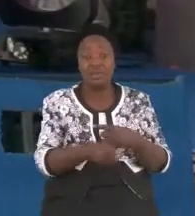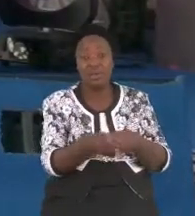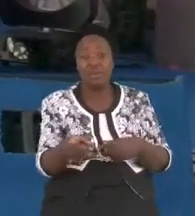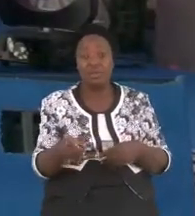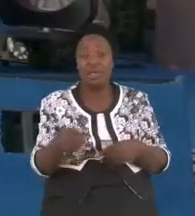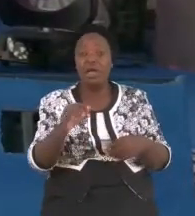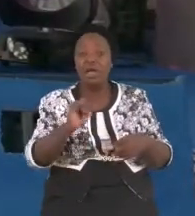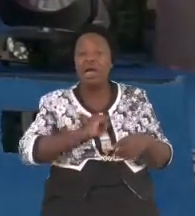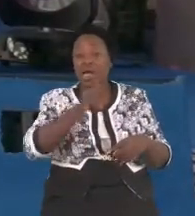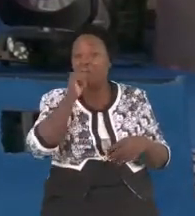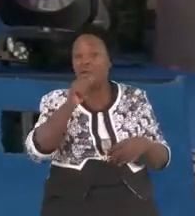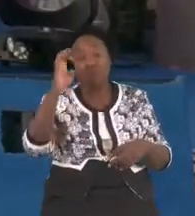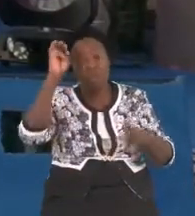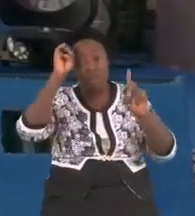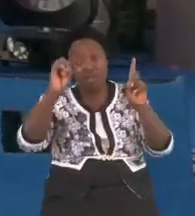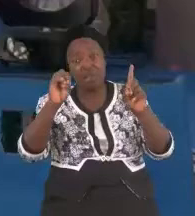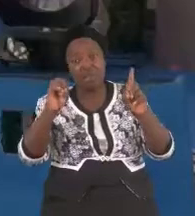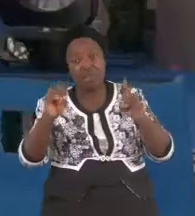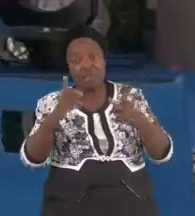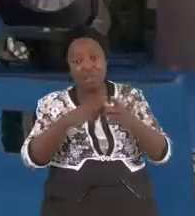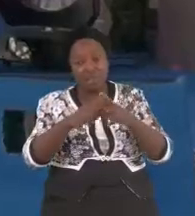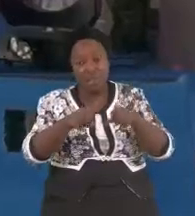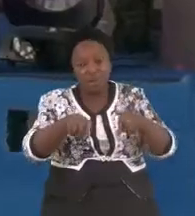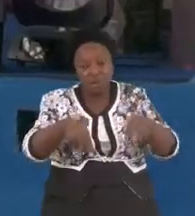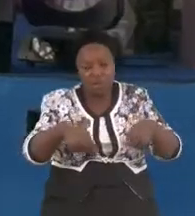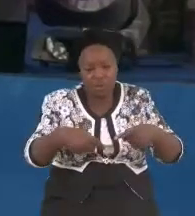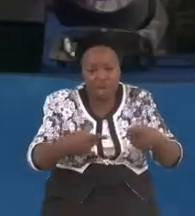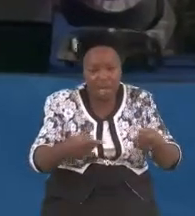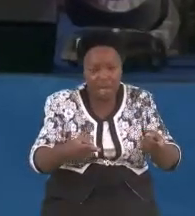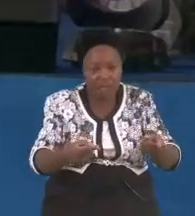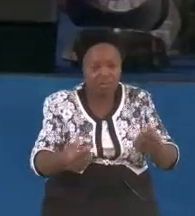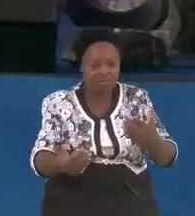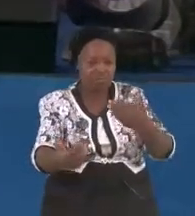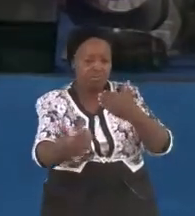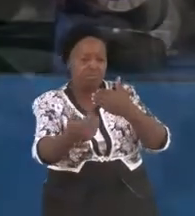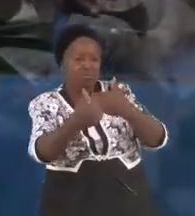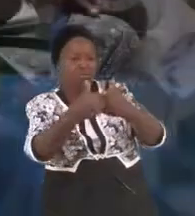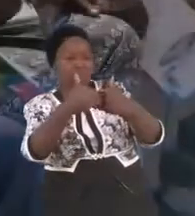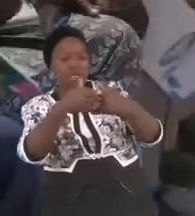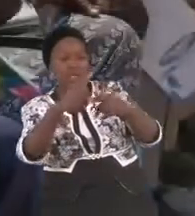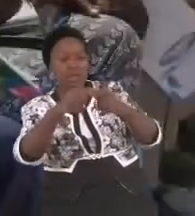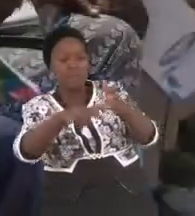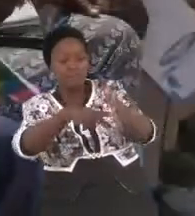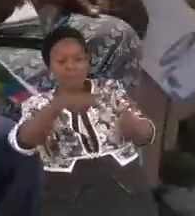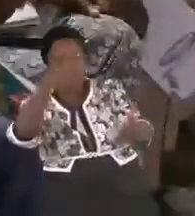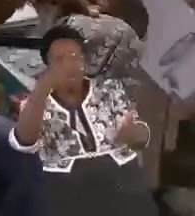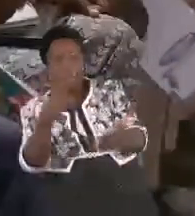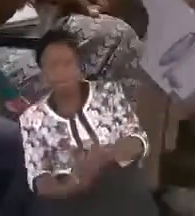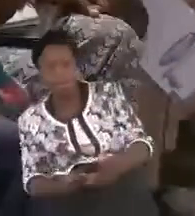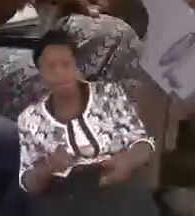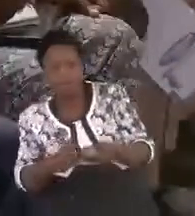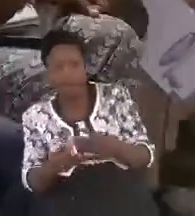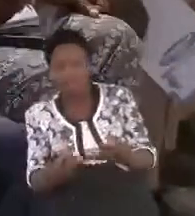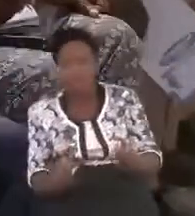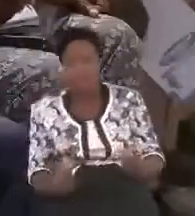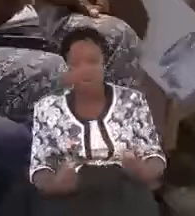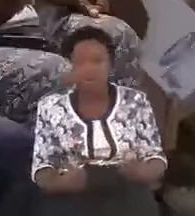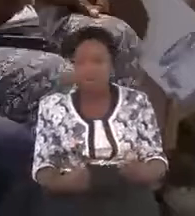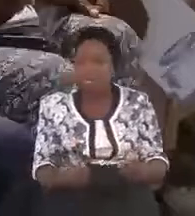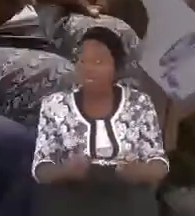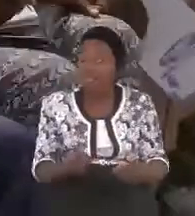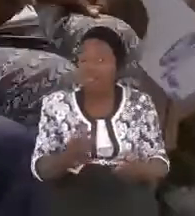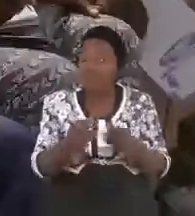he, they went backward and they fell to the ground. You know, if Jesus wanted